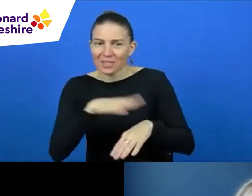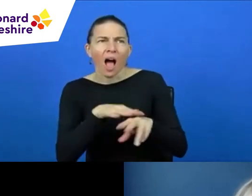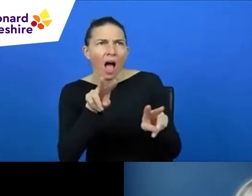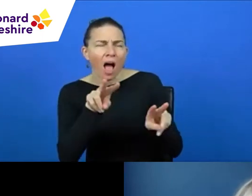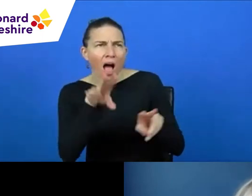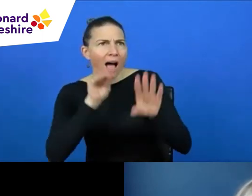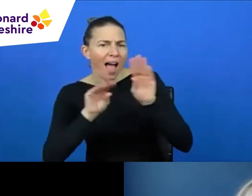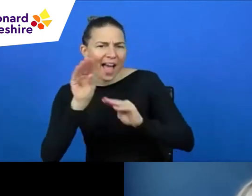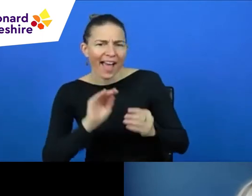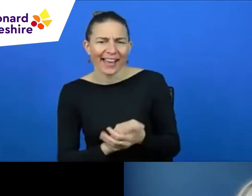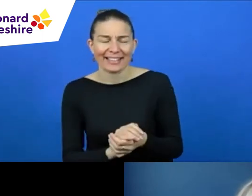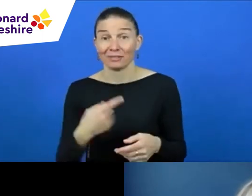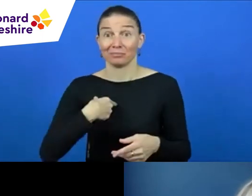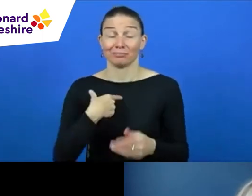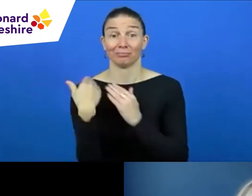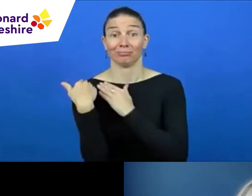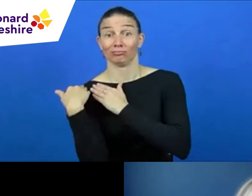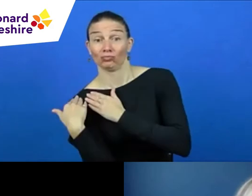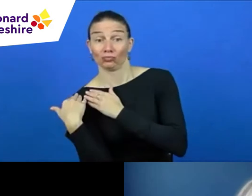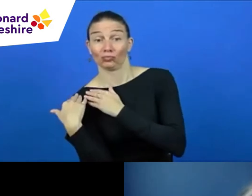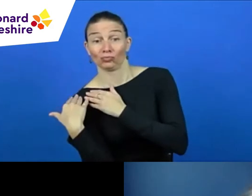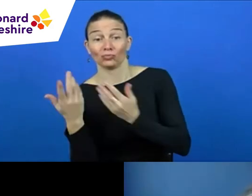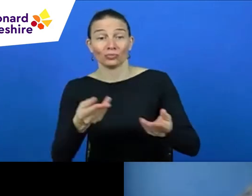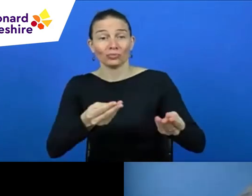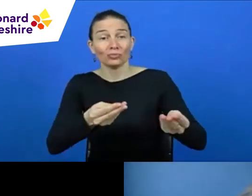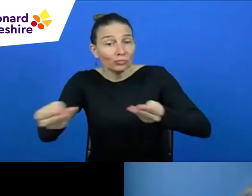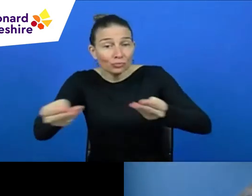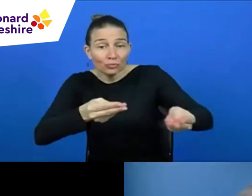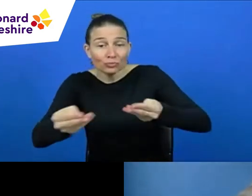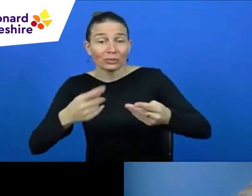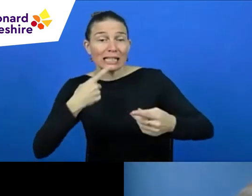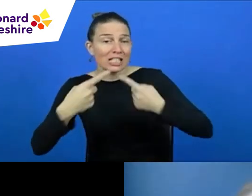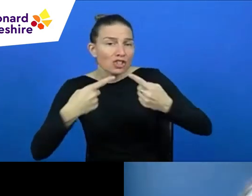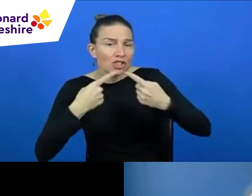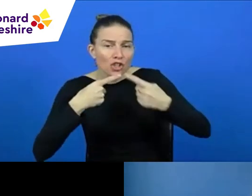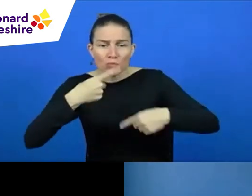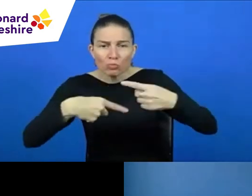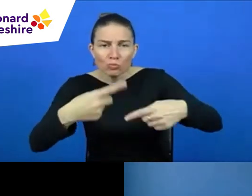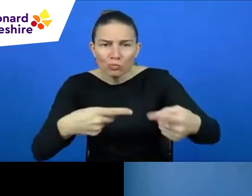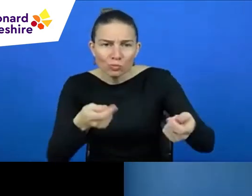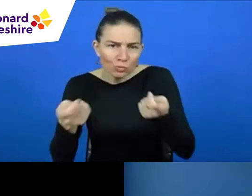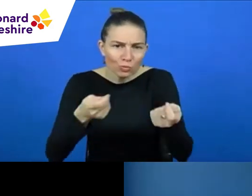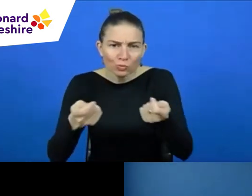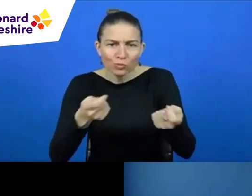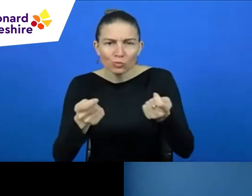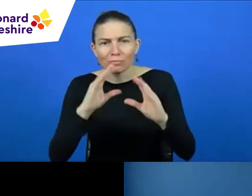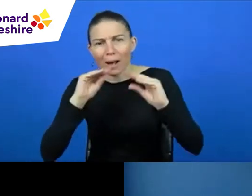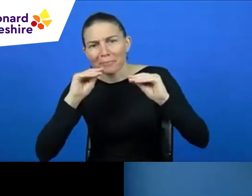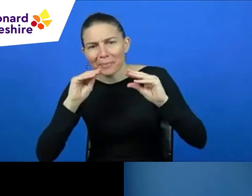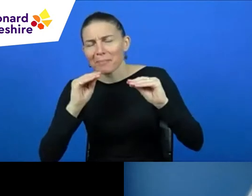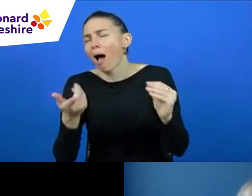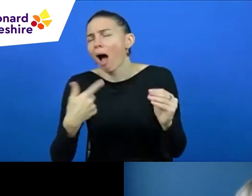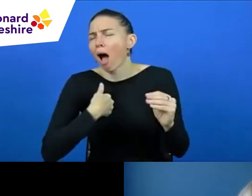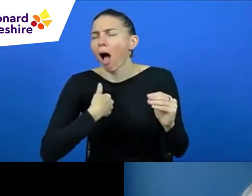the discussion going. Not difficult for me as a rule, and if anything, you know, things move into places that we